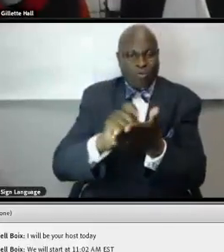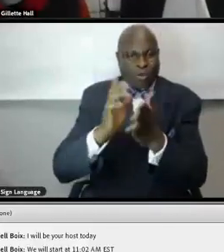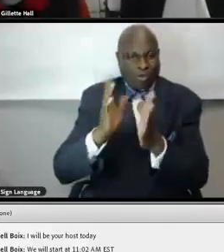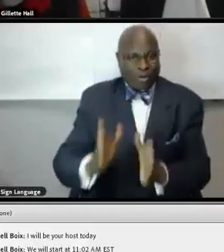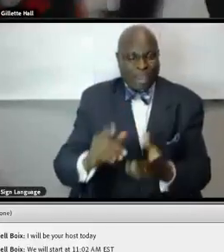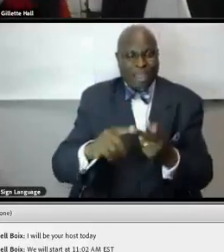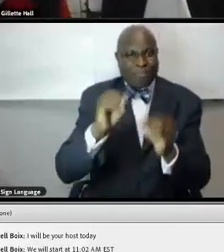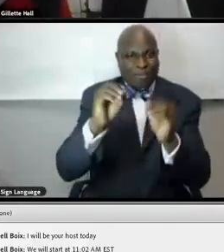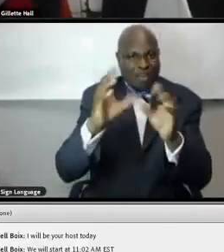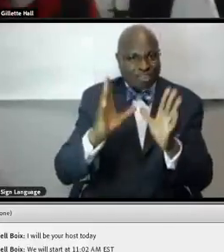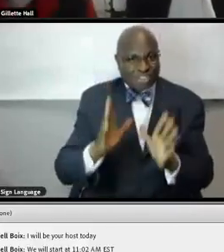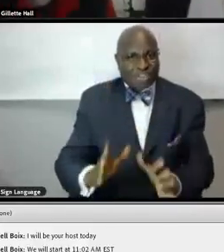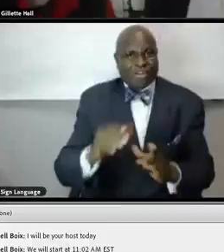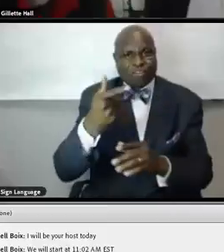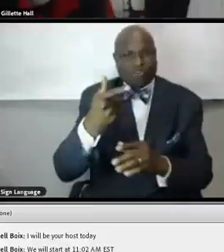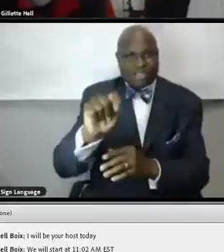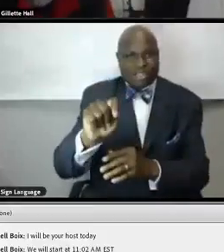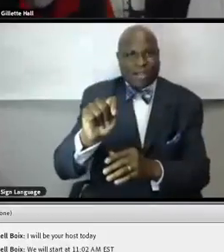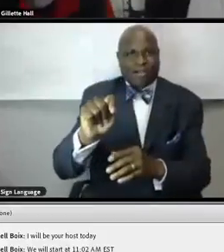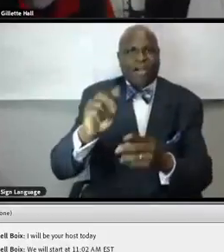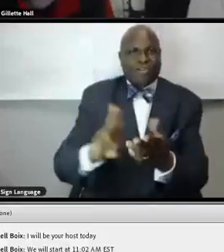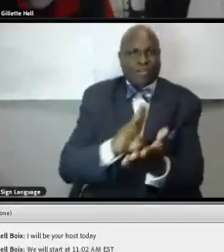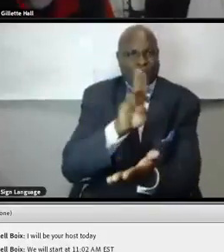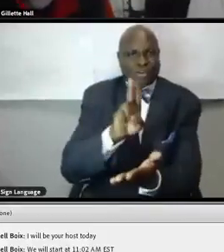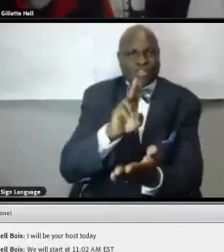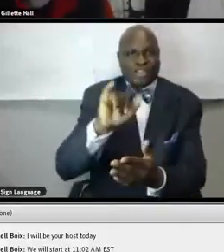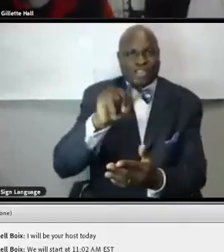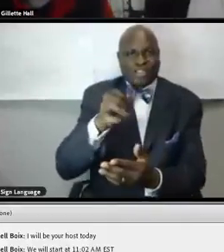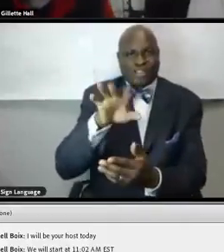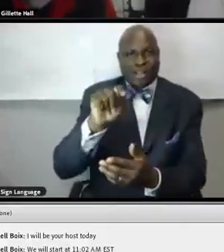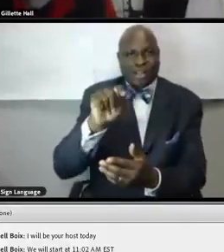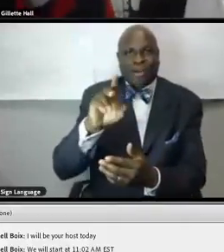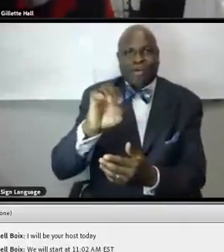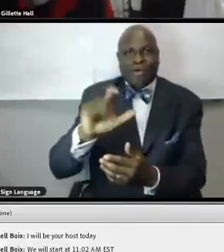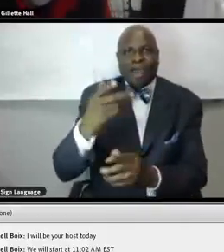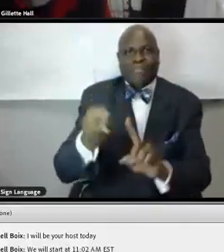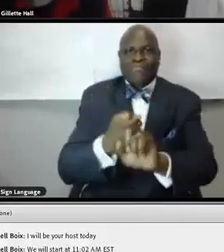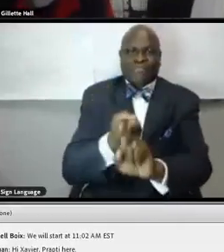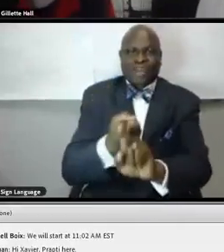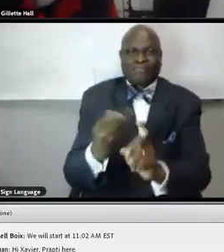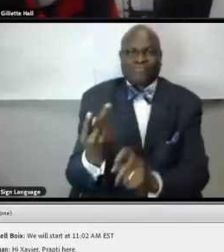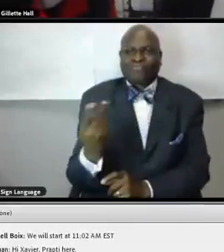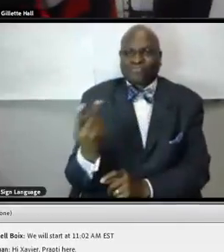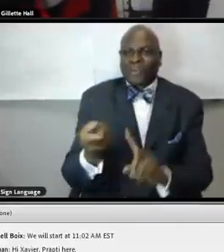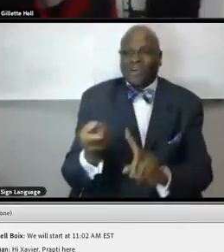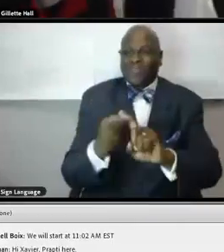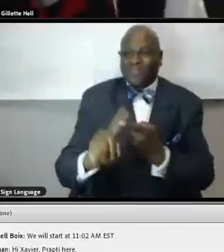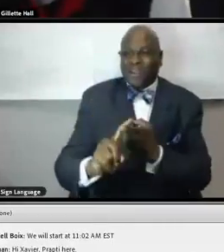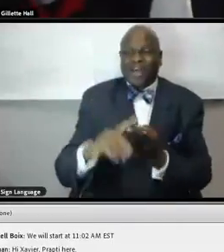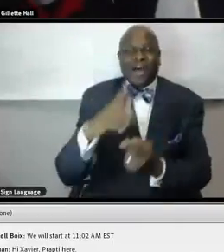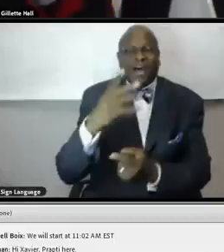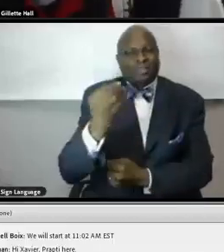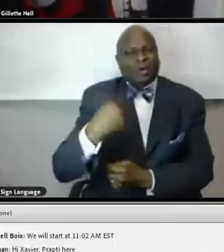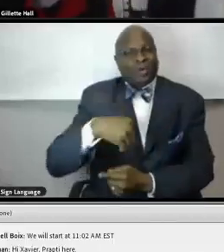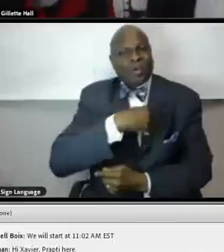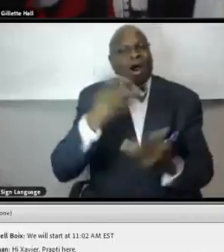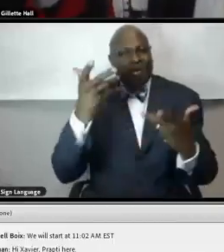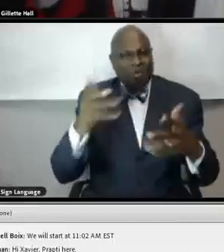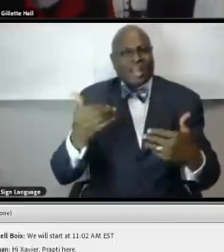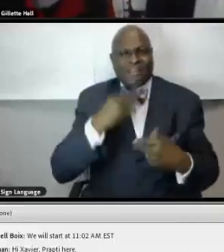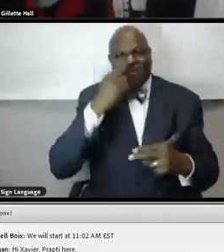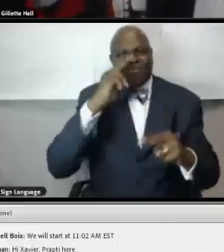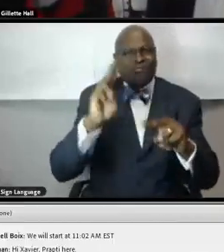a professor of Georgetown University, Gillette Hall. And a friend. And a friend, exactly. So we already are